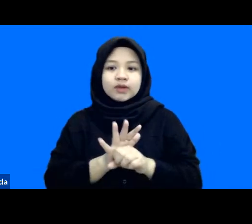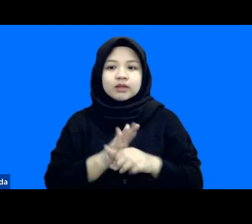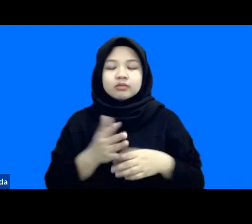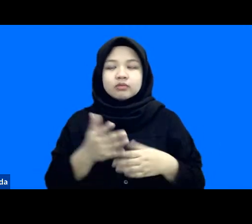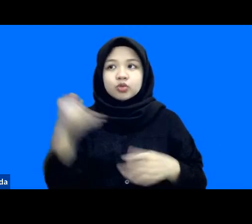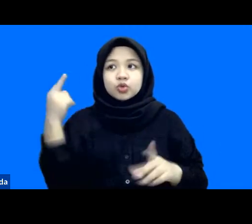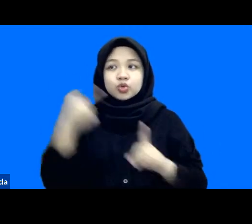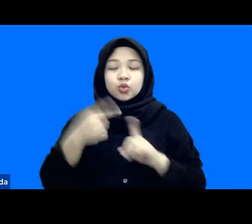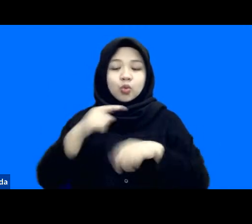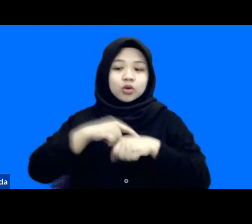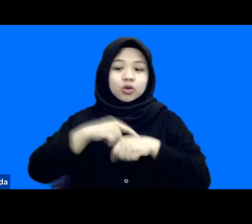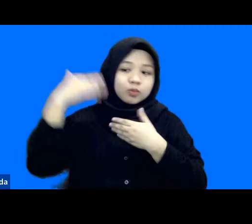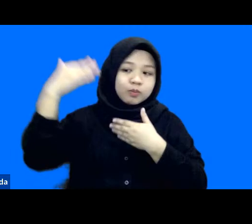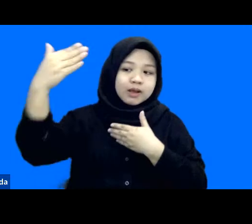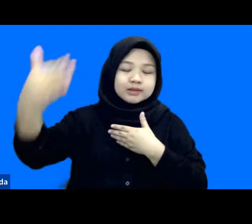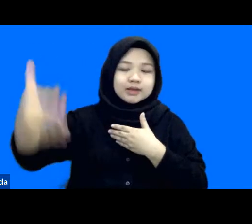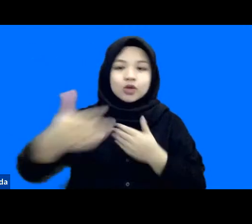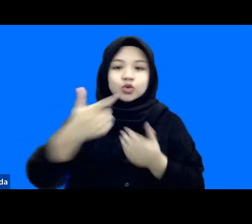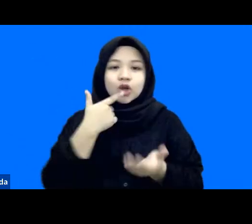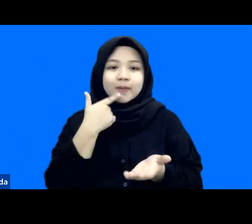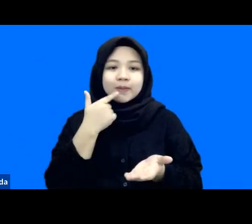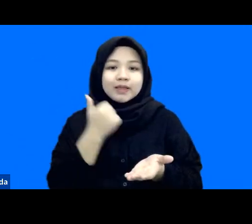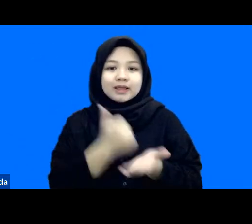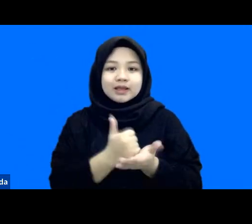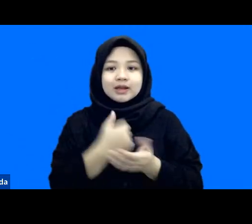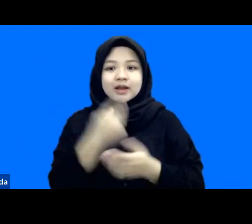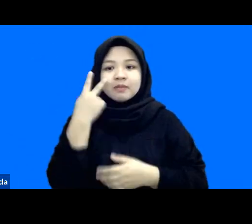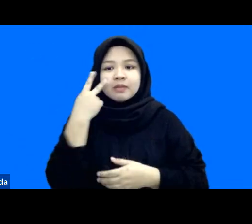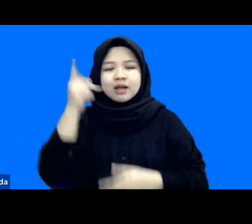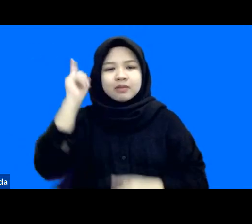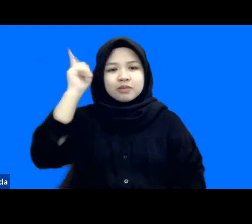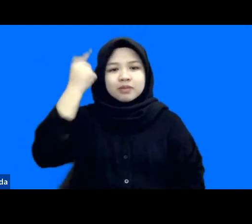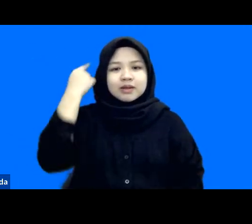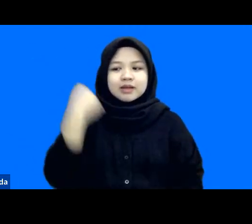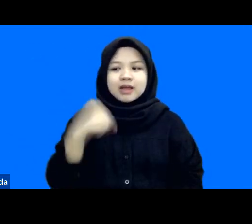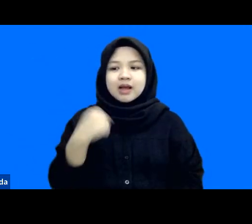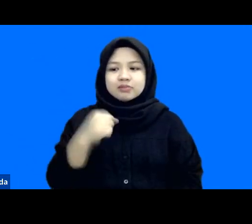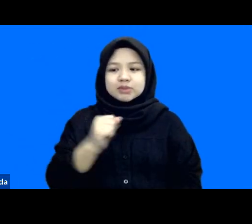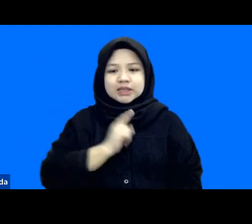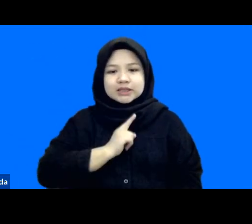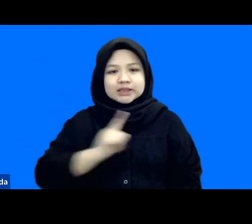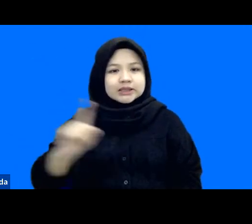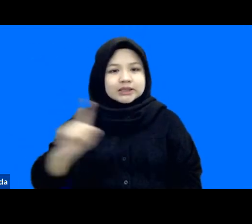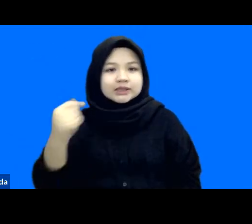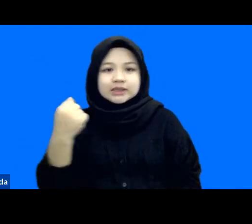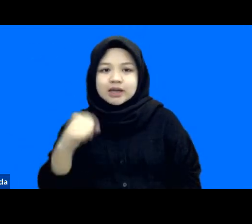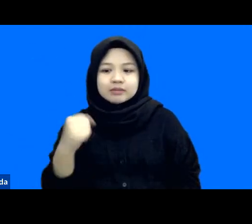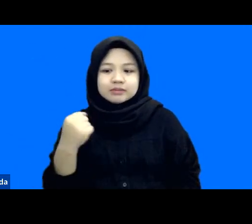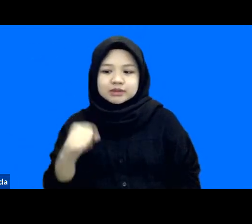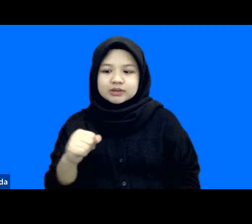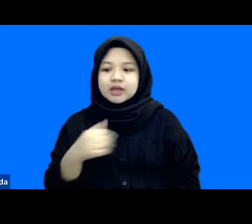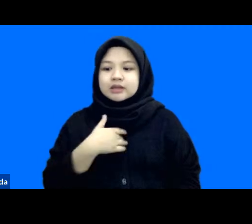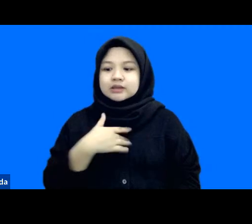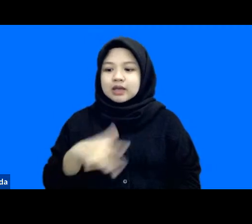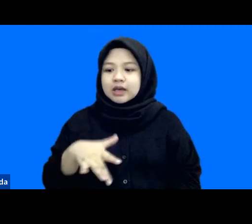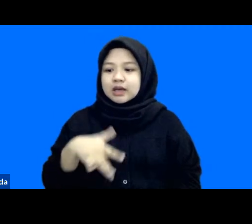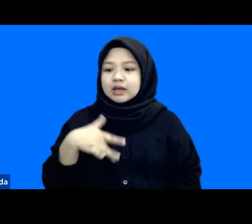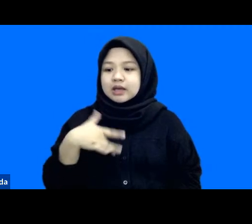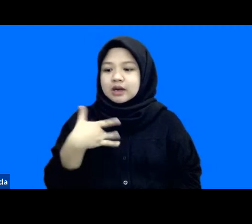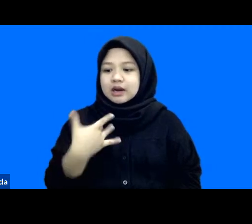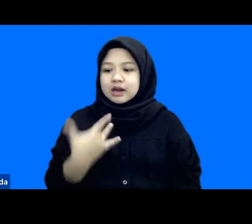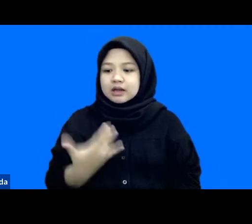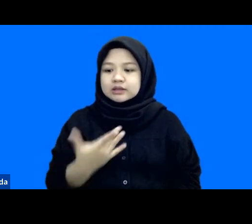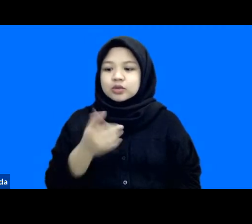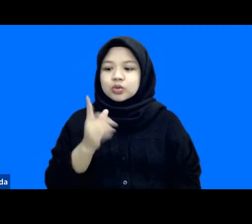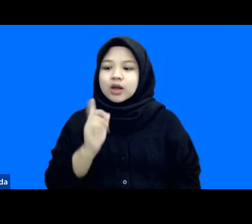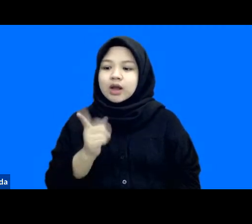course, that governments can't do it alone. And so I think that NGOs have a really key role to play, first of all, in advocating